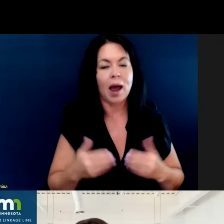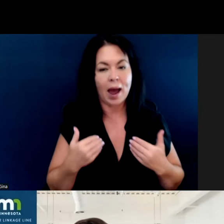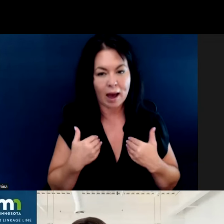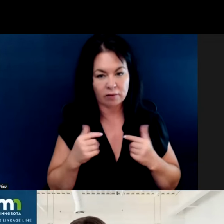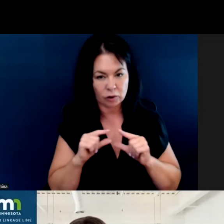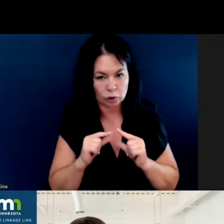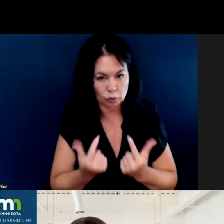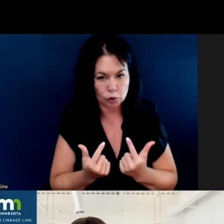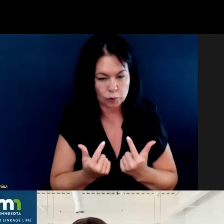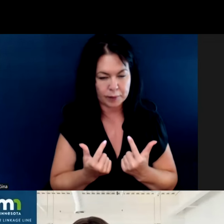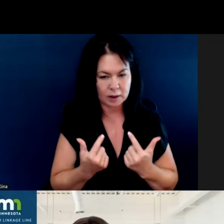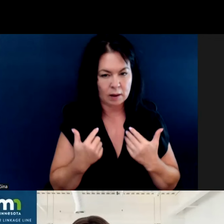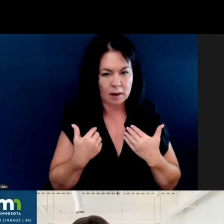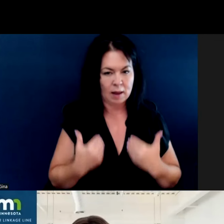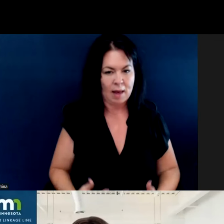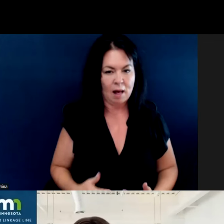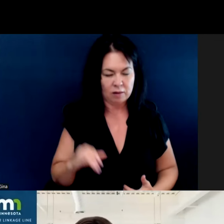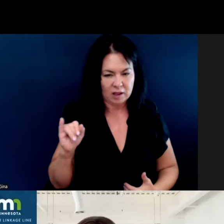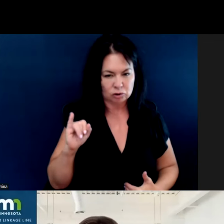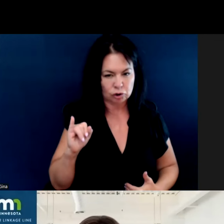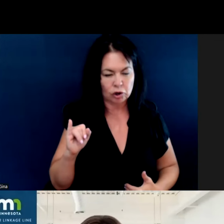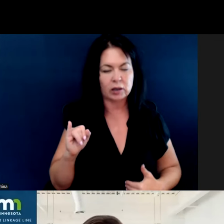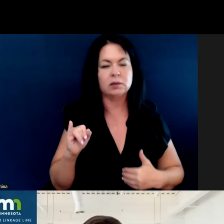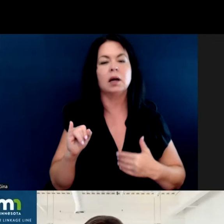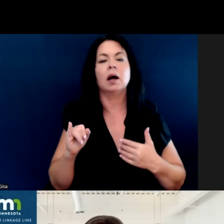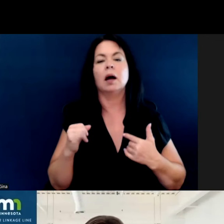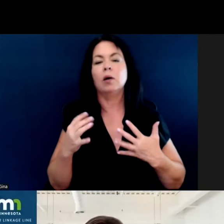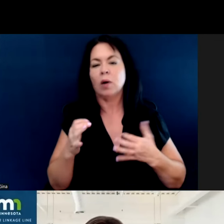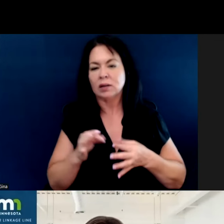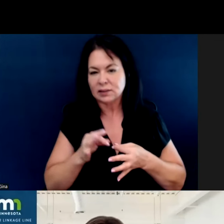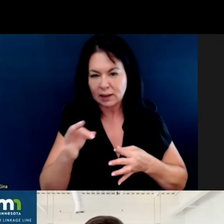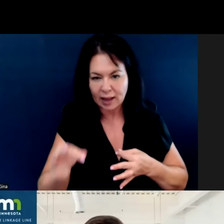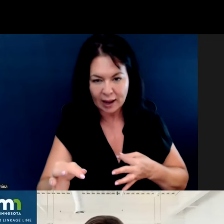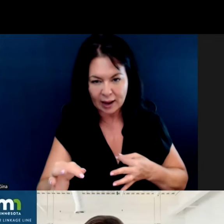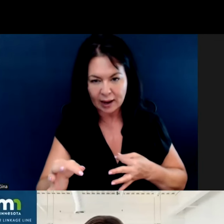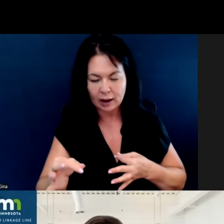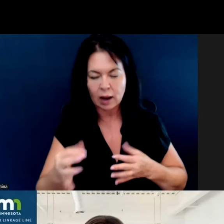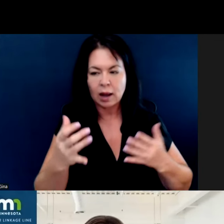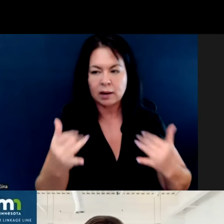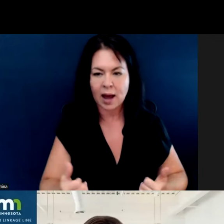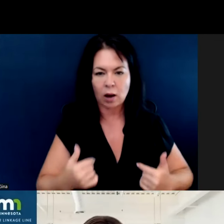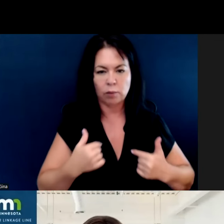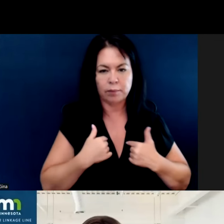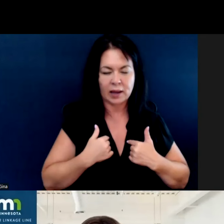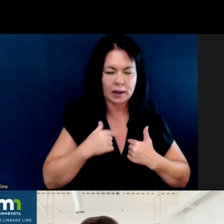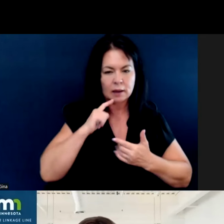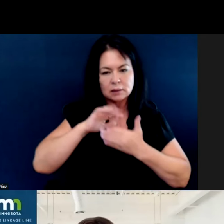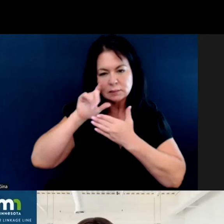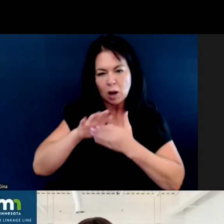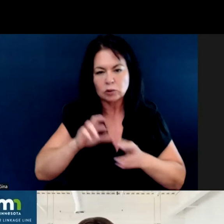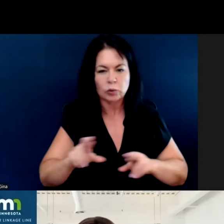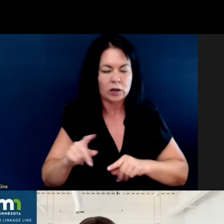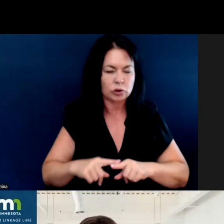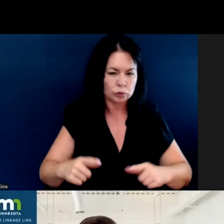up delaying your Part B coverage, when you or your spouse decide to retire, it will trigger an 8-month